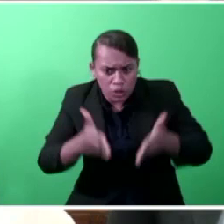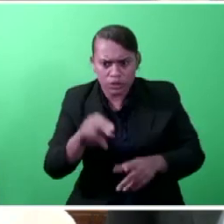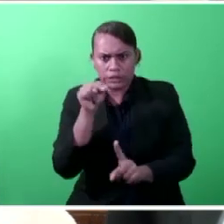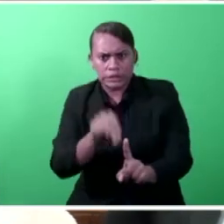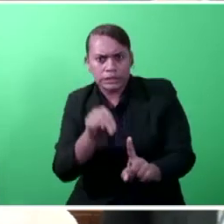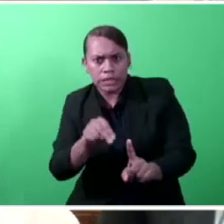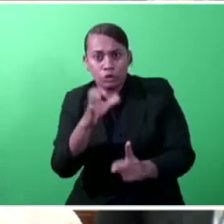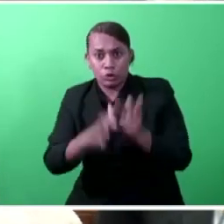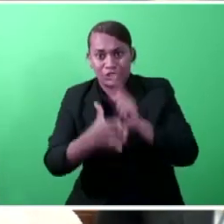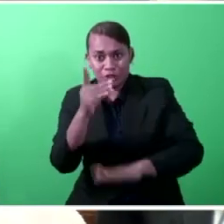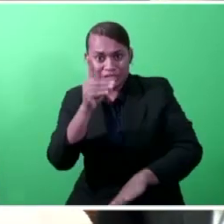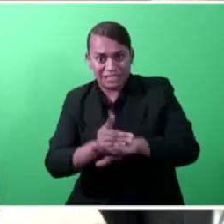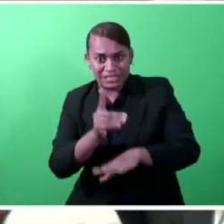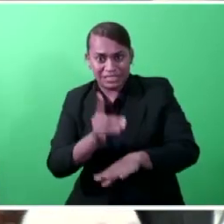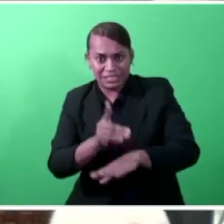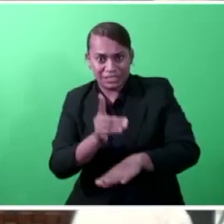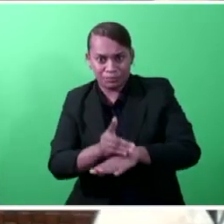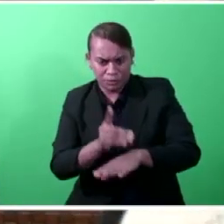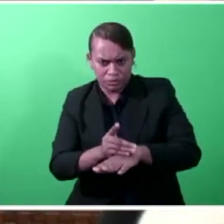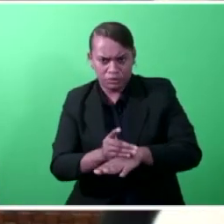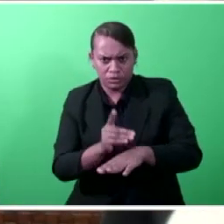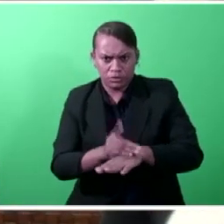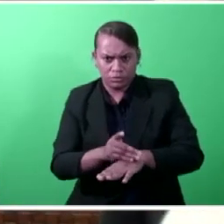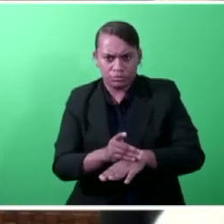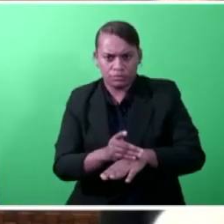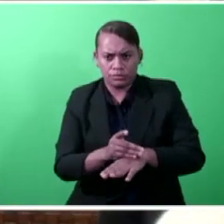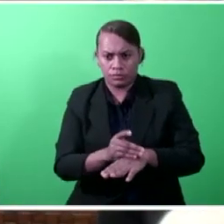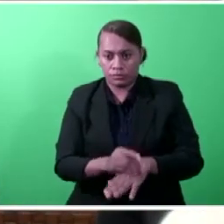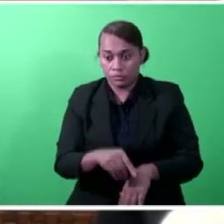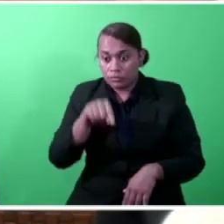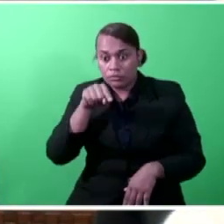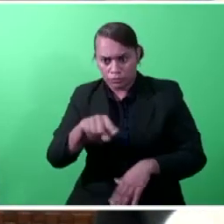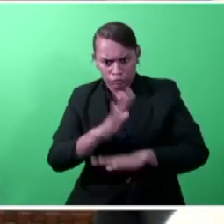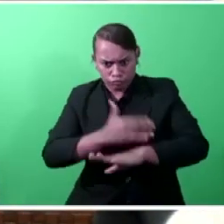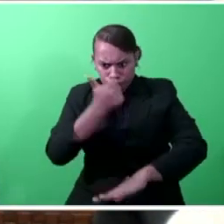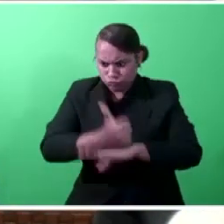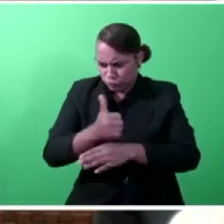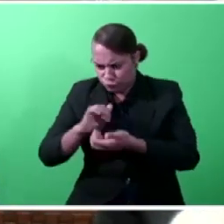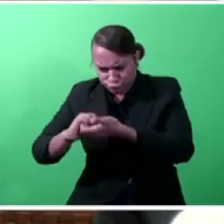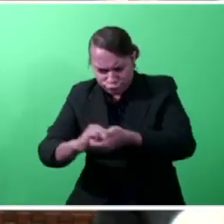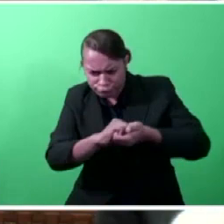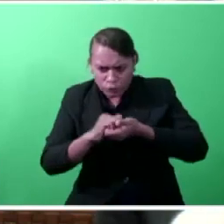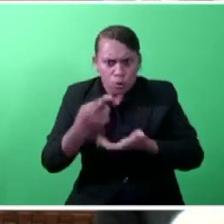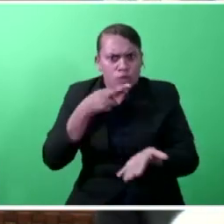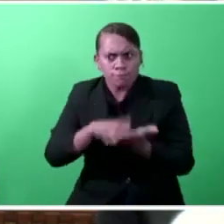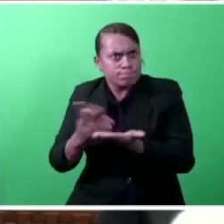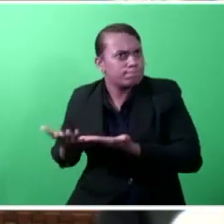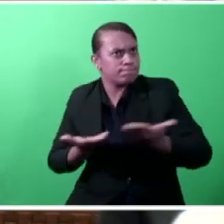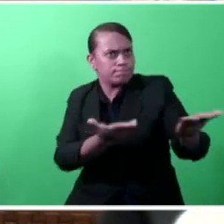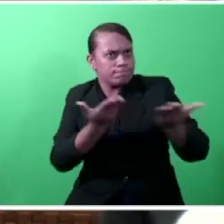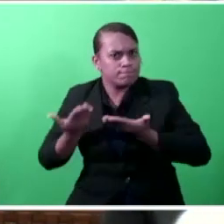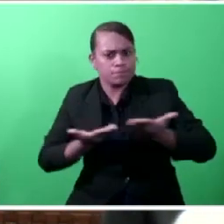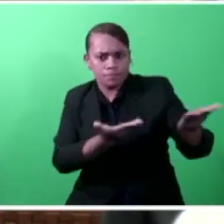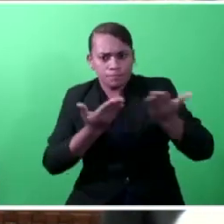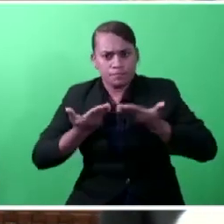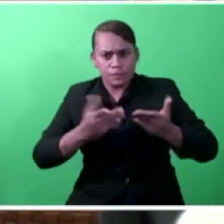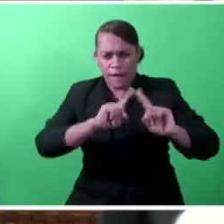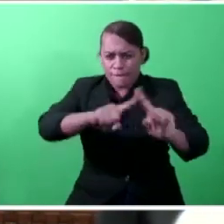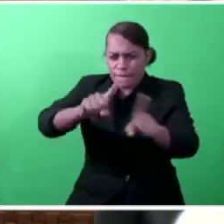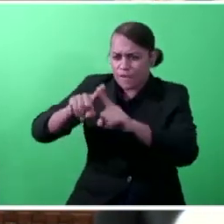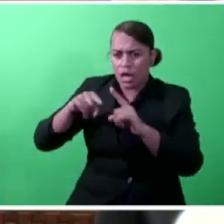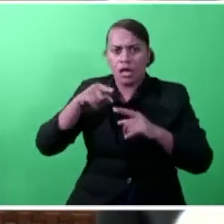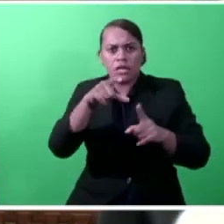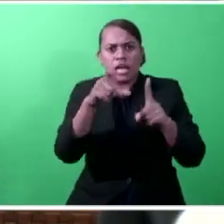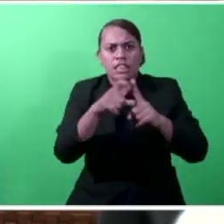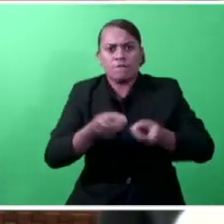of those living with disabilities. The center consolidated reports and submitted them to the respective divisional emergency